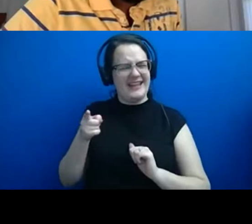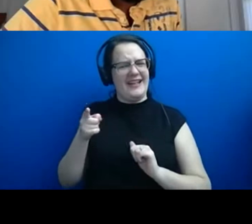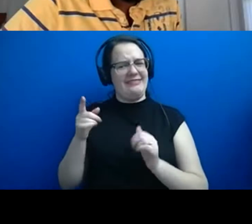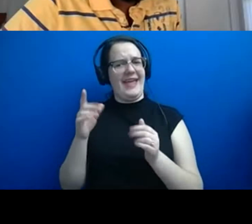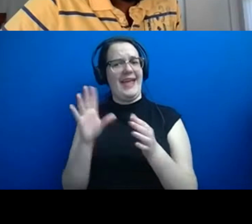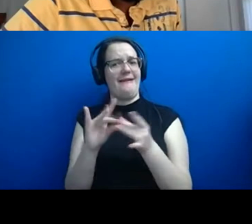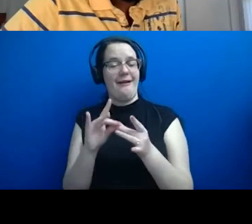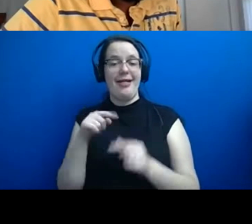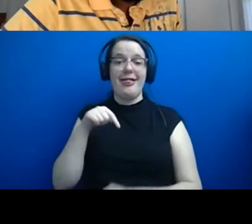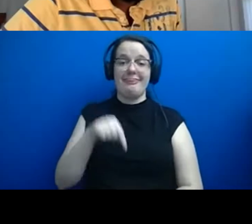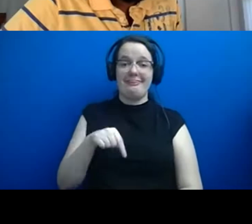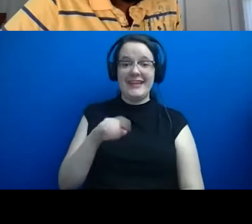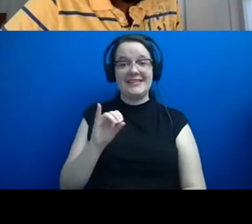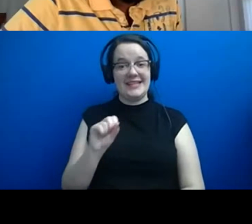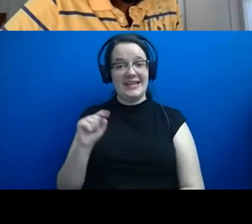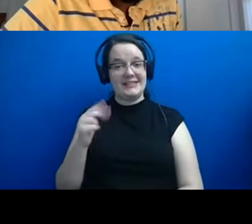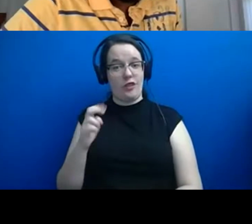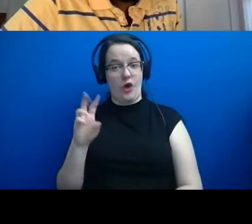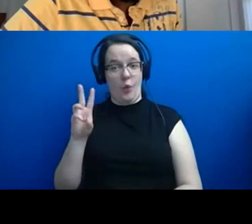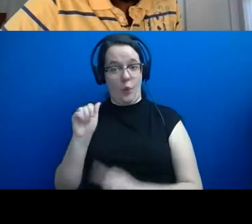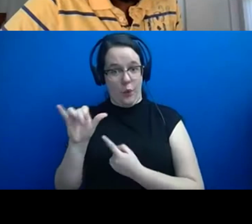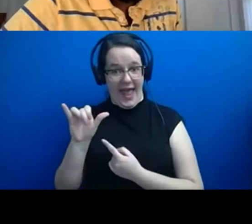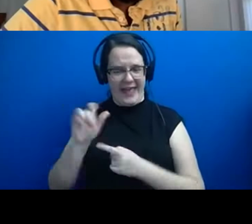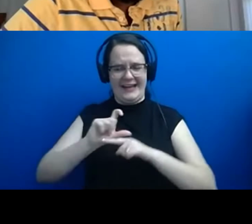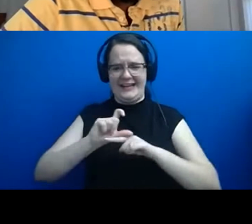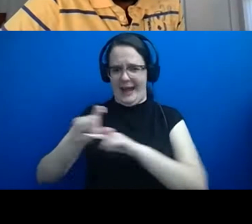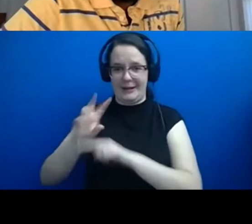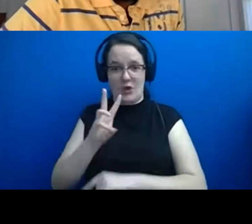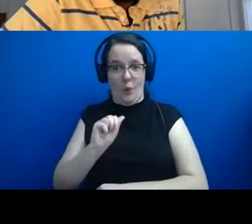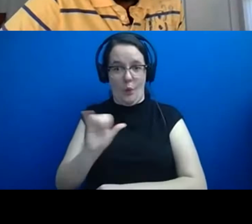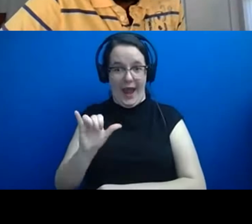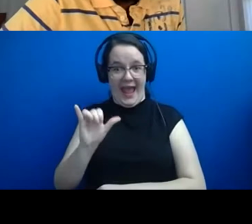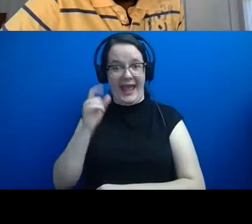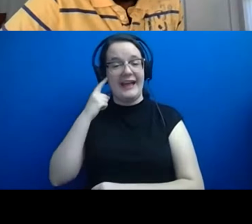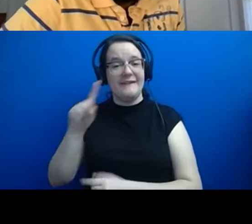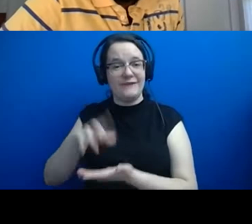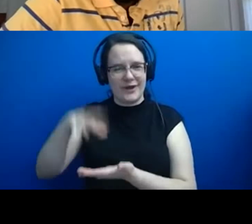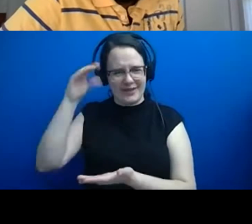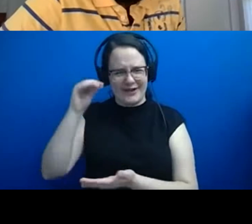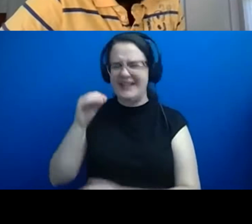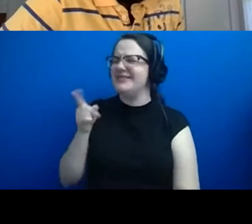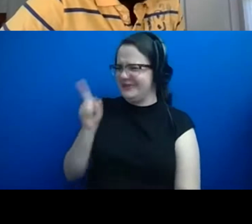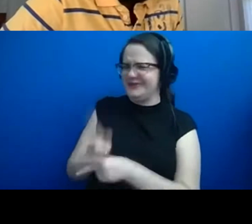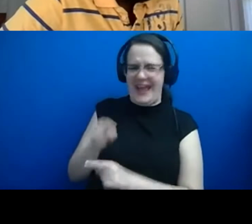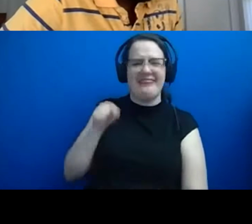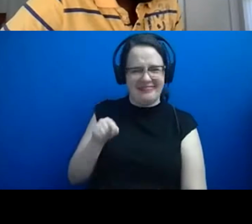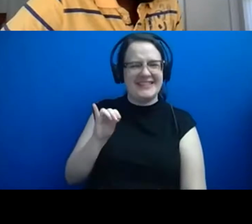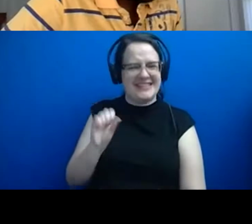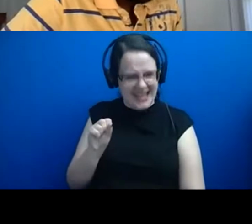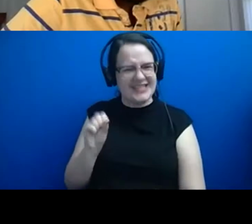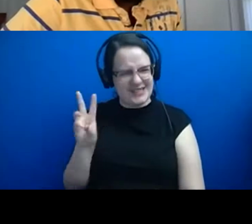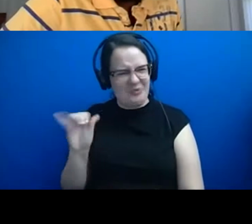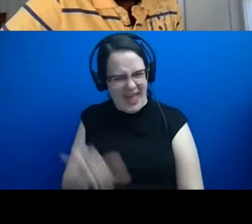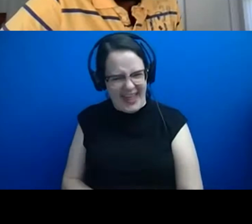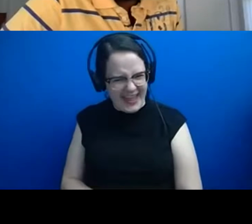my secret Mandalorian fan is, yes, it is the way, and we will make the way be. So thank you for that,